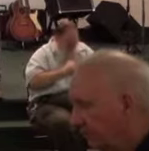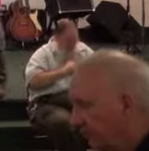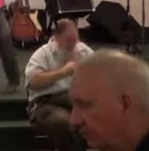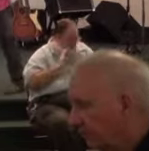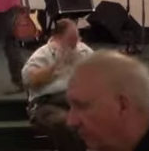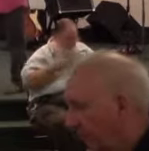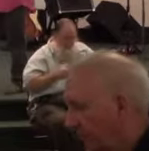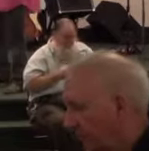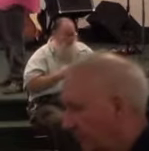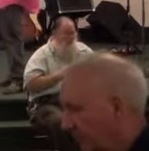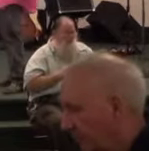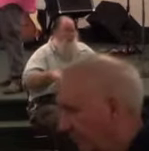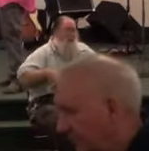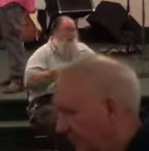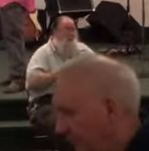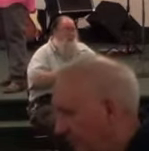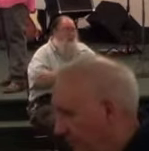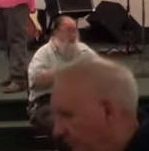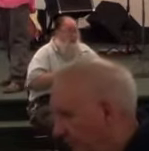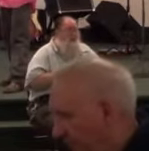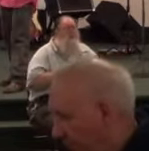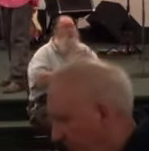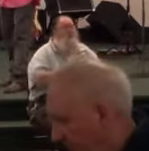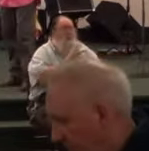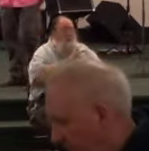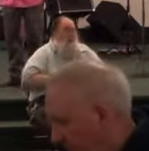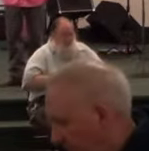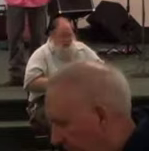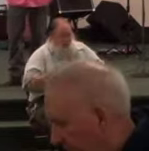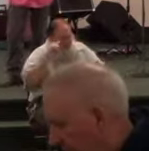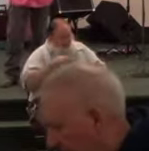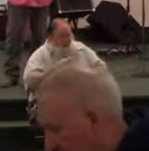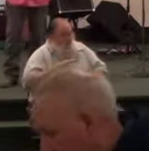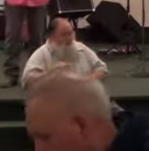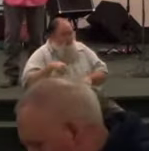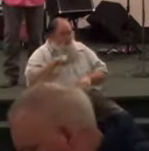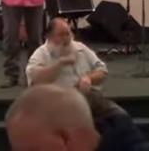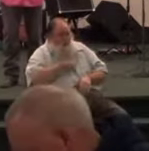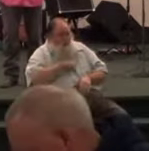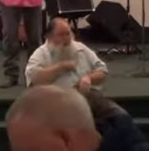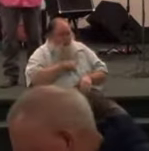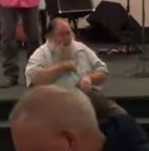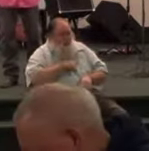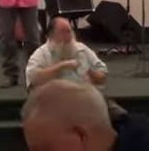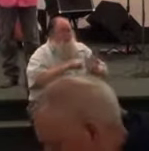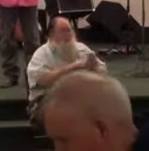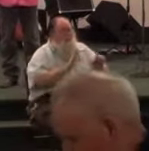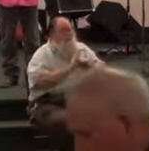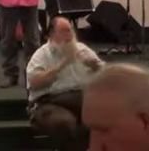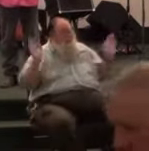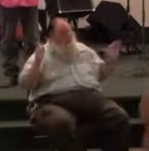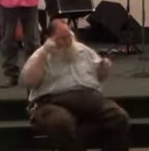place. Jesus Christ died for you and me, was nailed to that cross for our salvation,